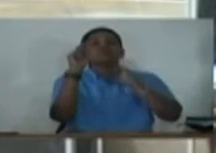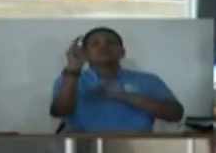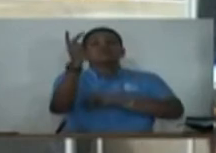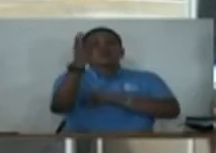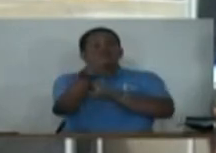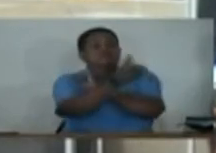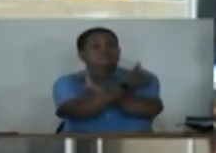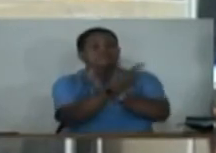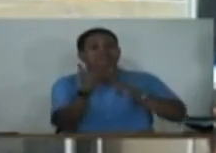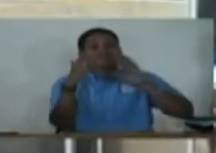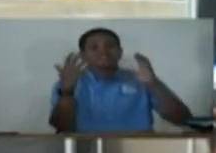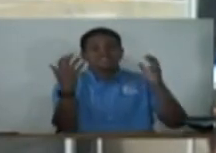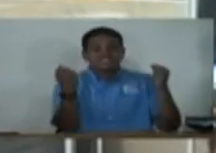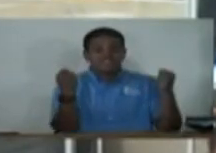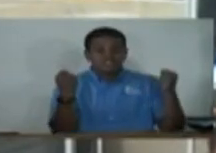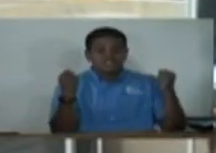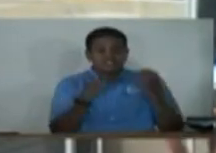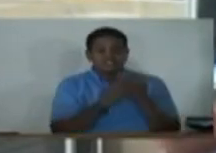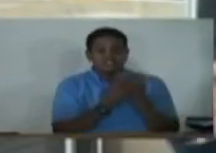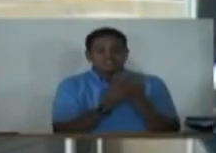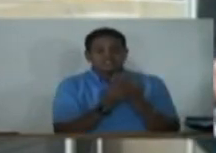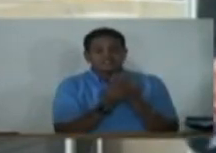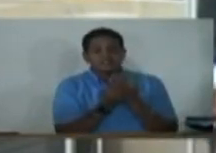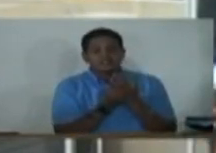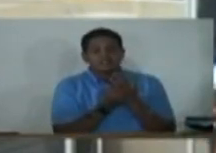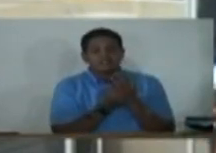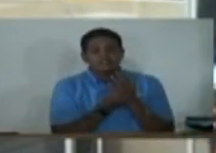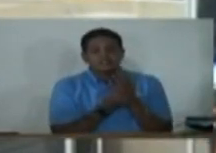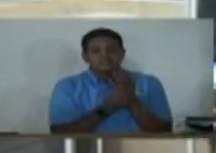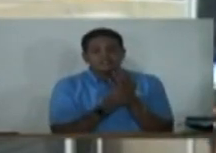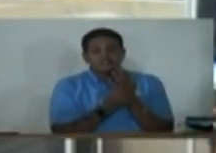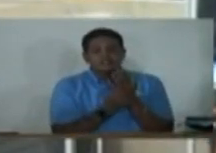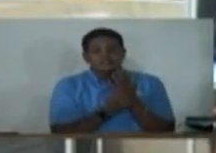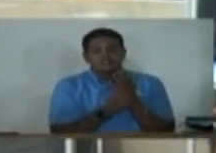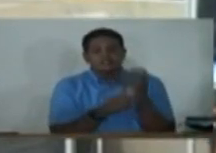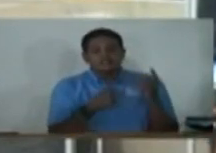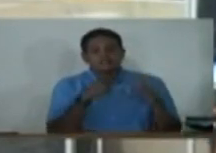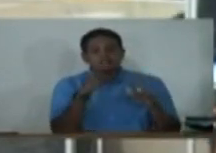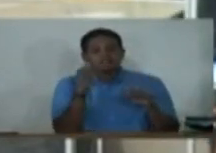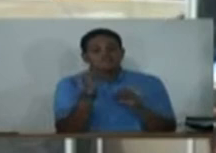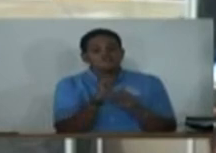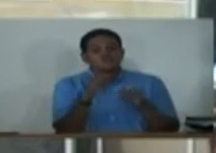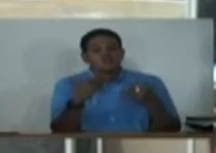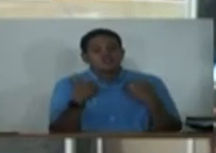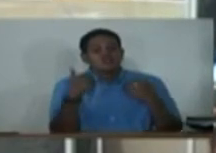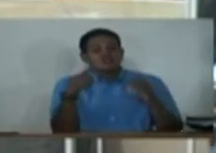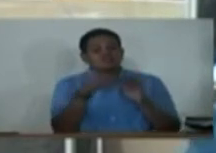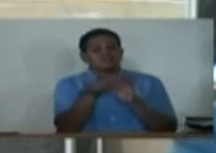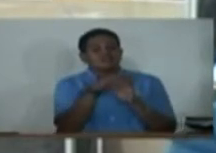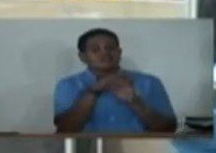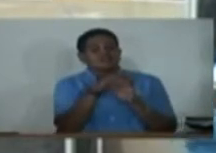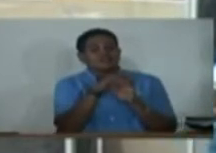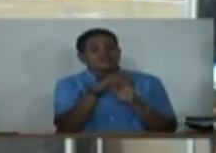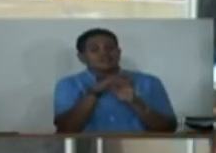second shot, and I made sure to have the cameras